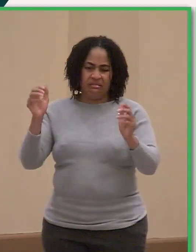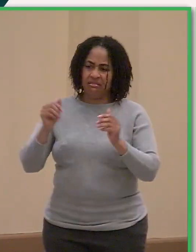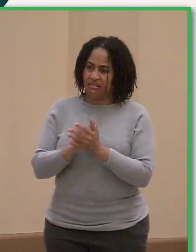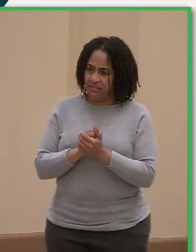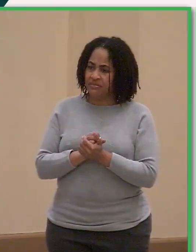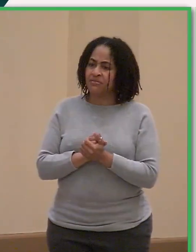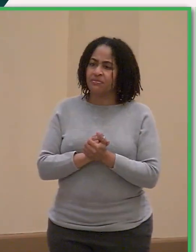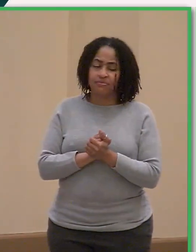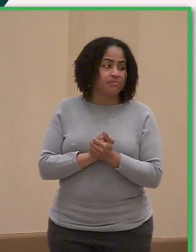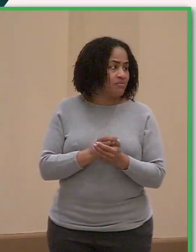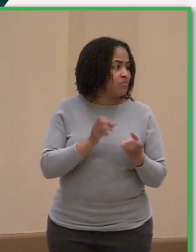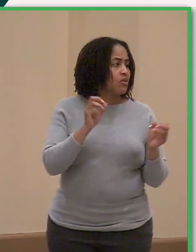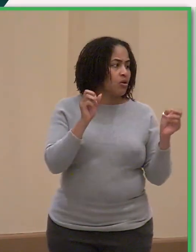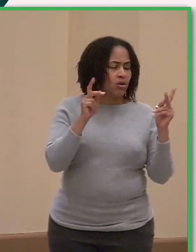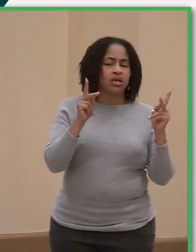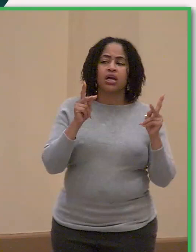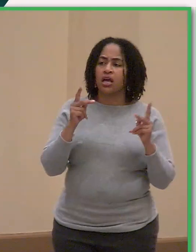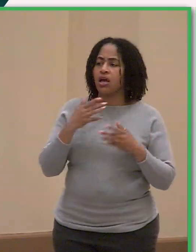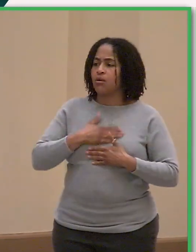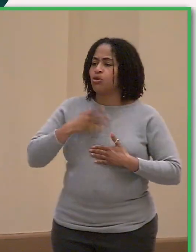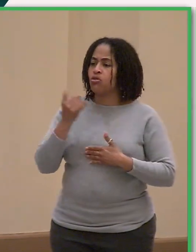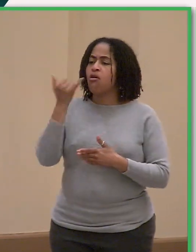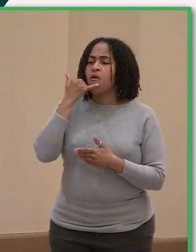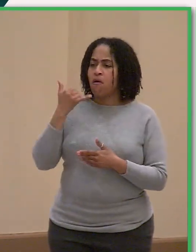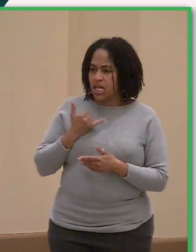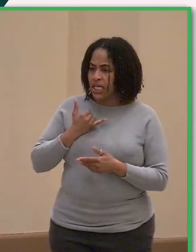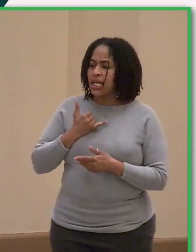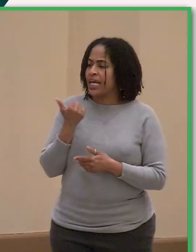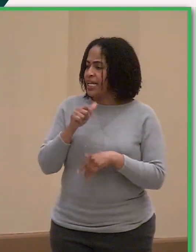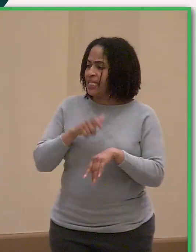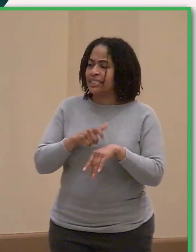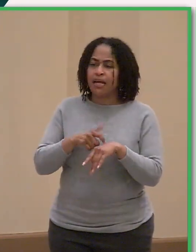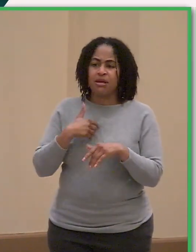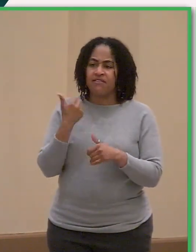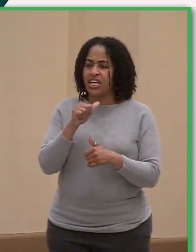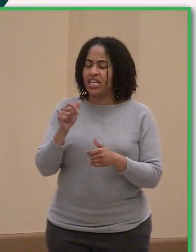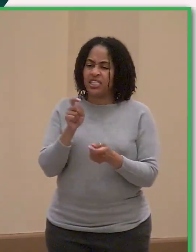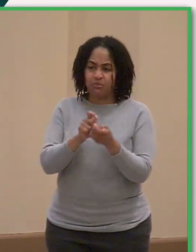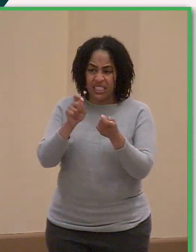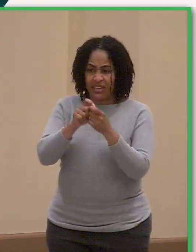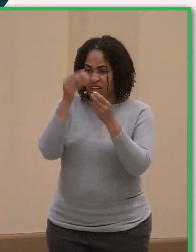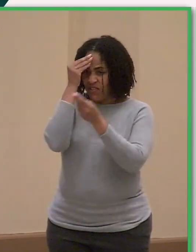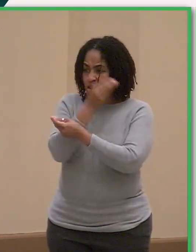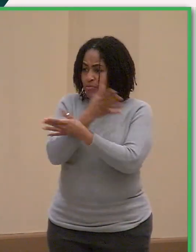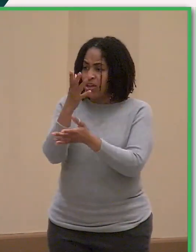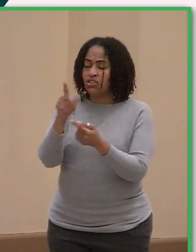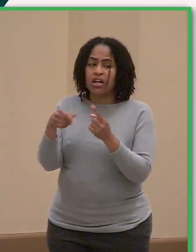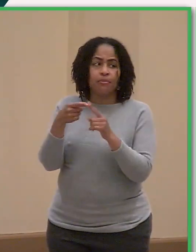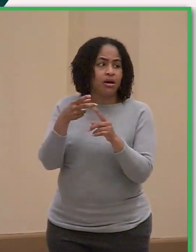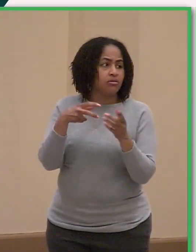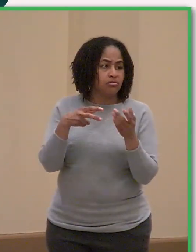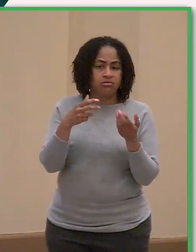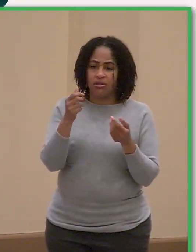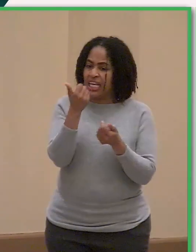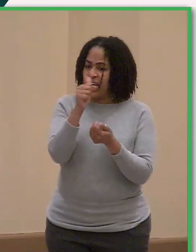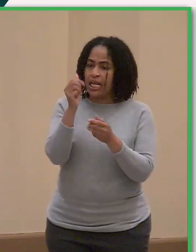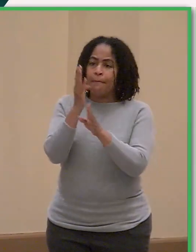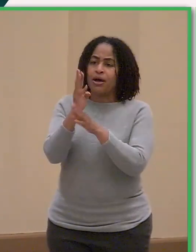Okay. All right, we appreciate you calling in, and anytime you have any specific information regarding a particular bus